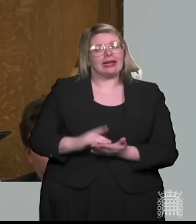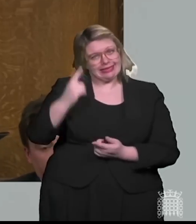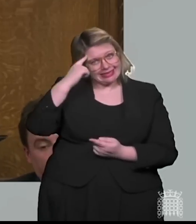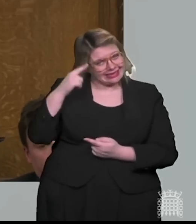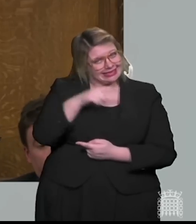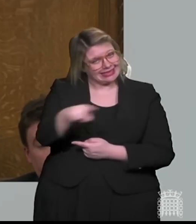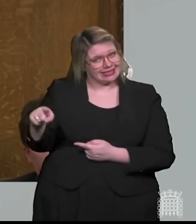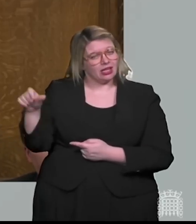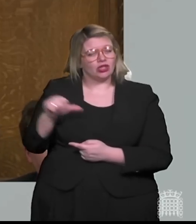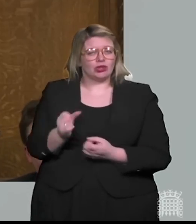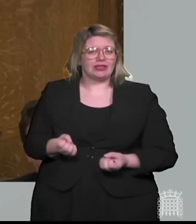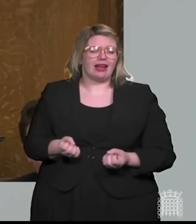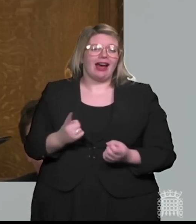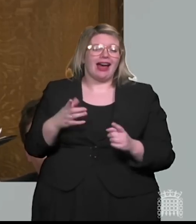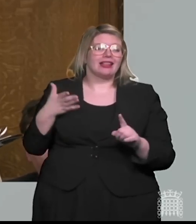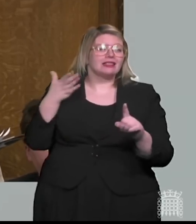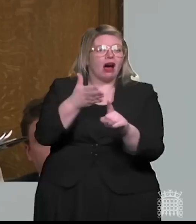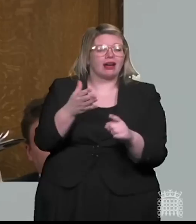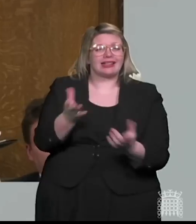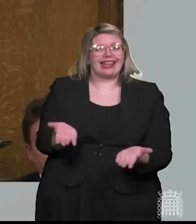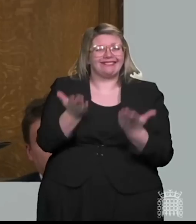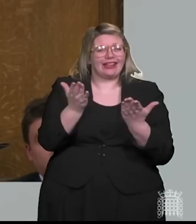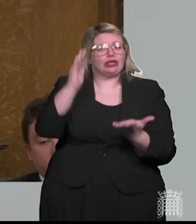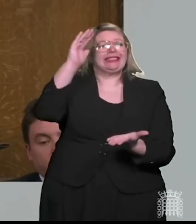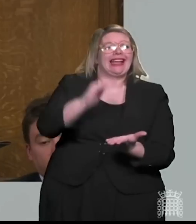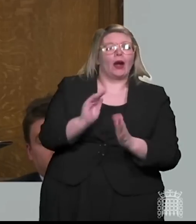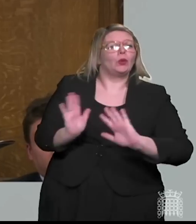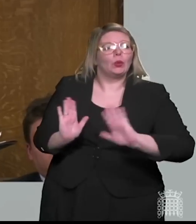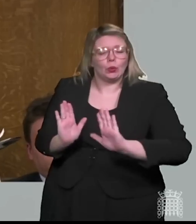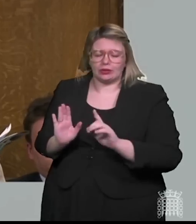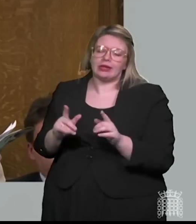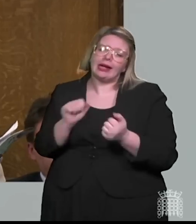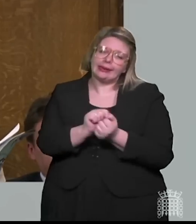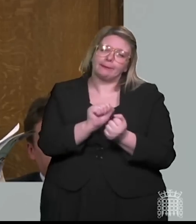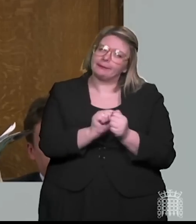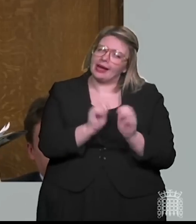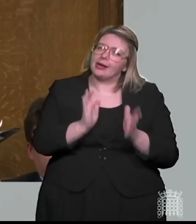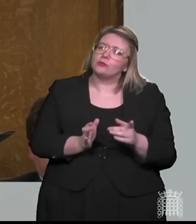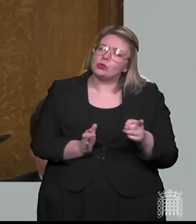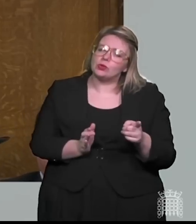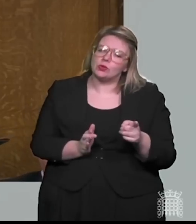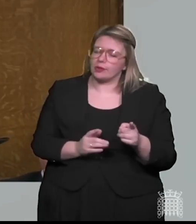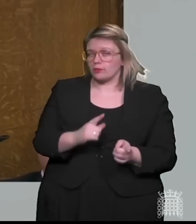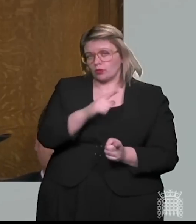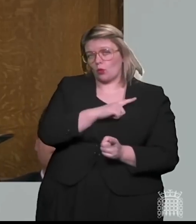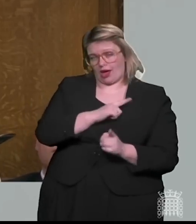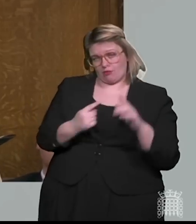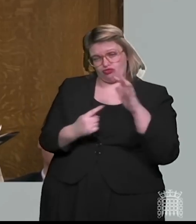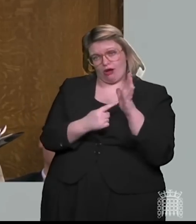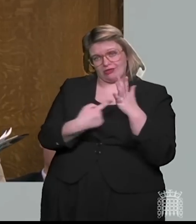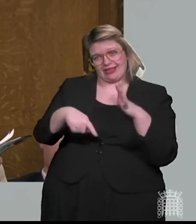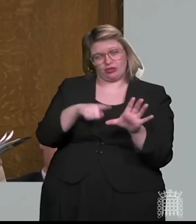or to abandon the inflation target that he gives to the Independent Bank of England. The top priority for our economy this